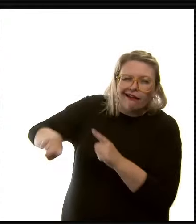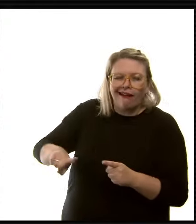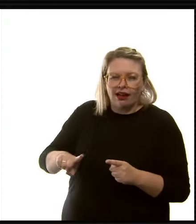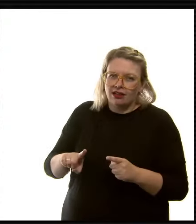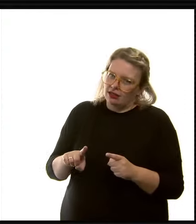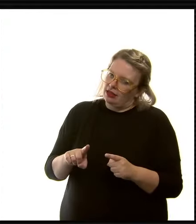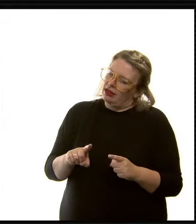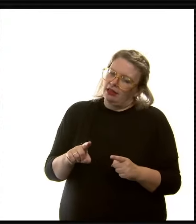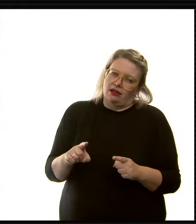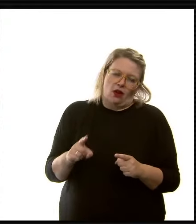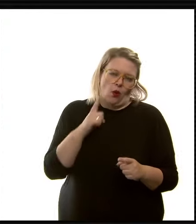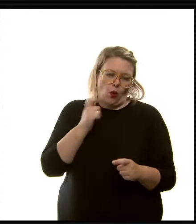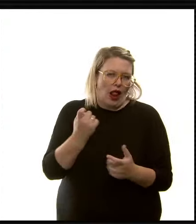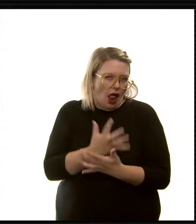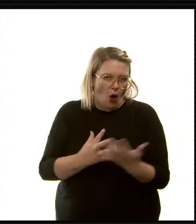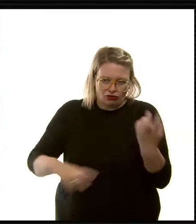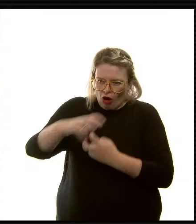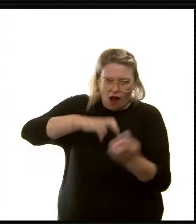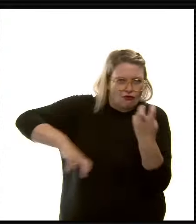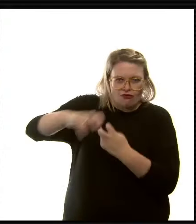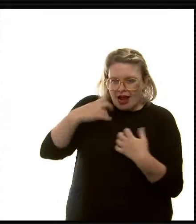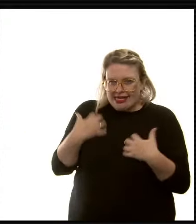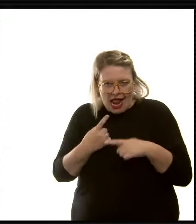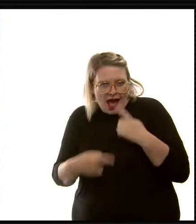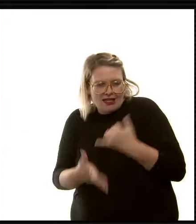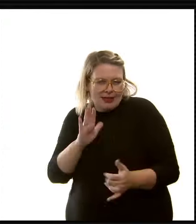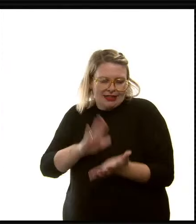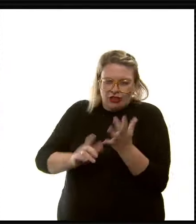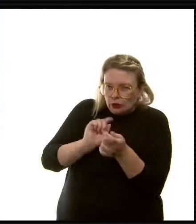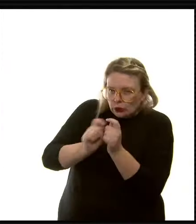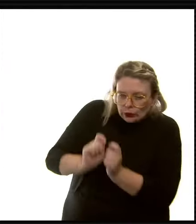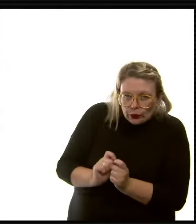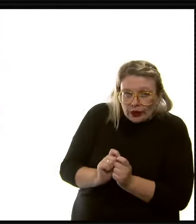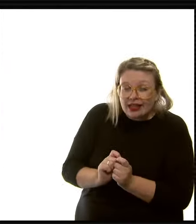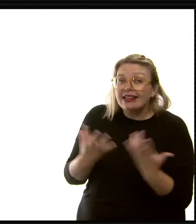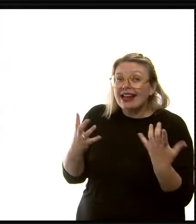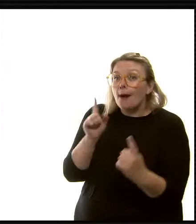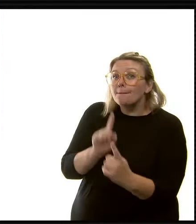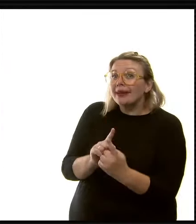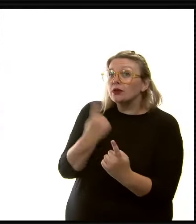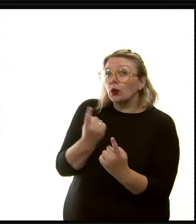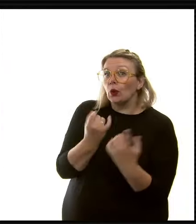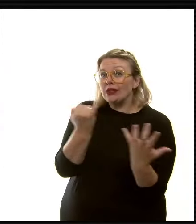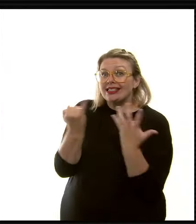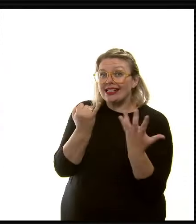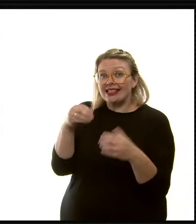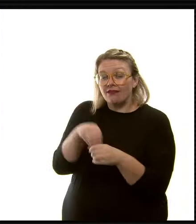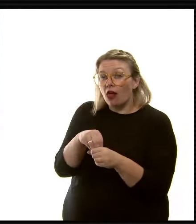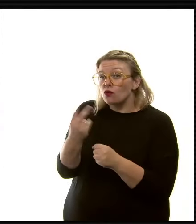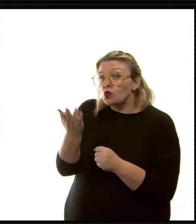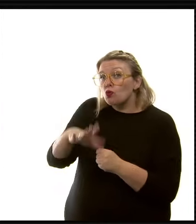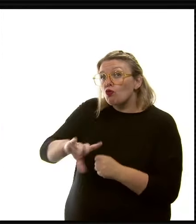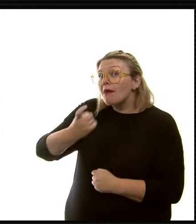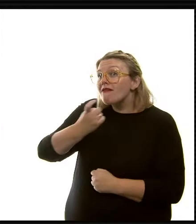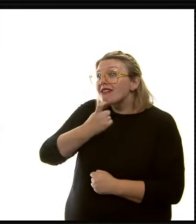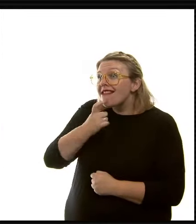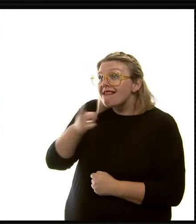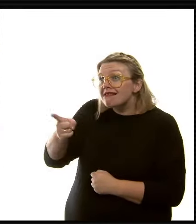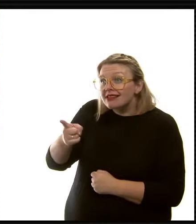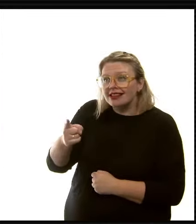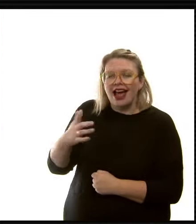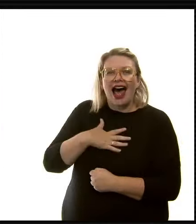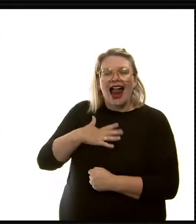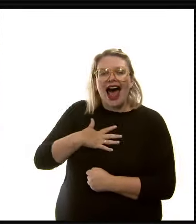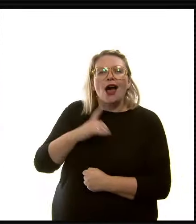Masters fashion, probably a lot of running around too. All right, well, let's meet the All-Stars from LEGO Masters Finland. They love to combine the cute and the spooky. Give it up